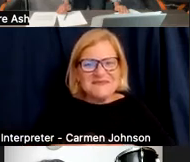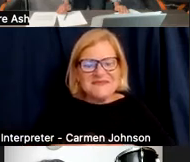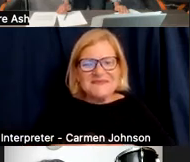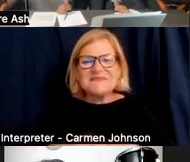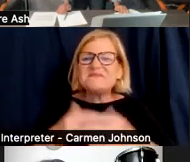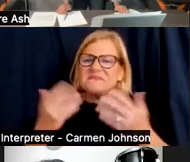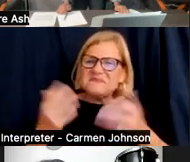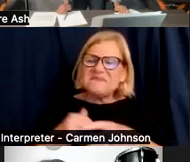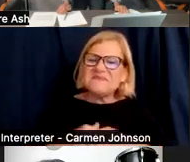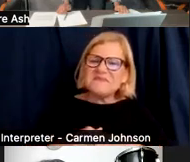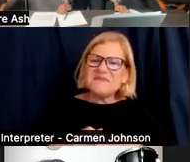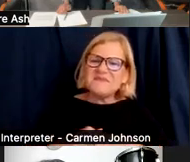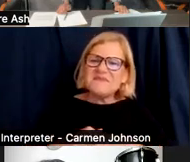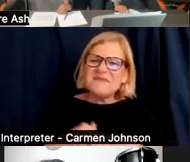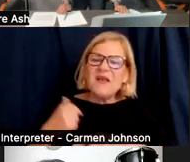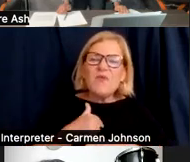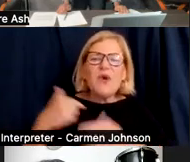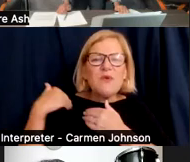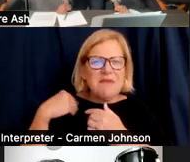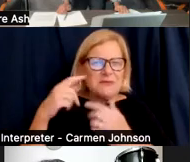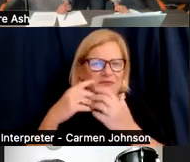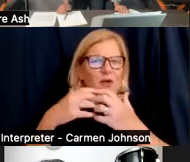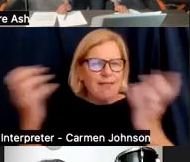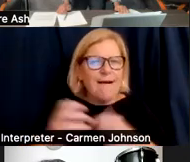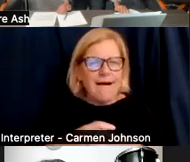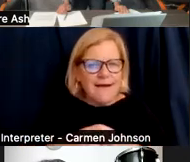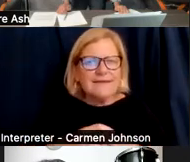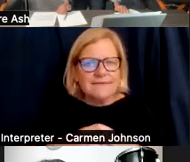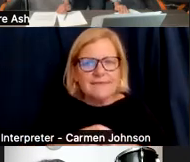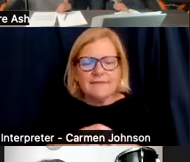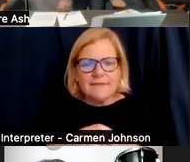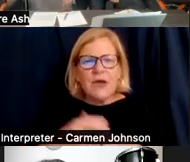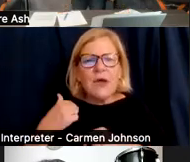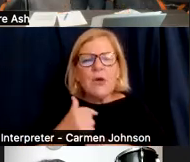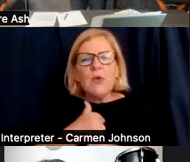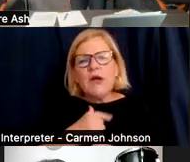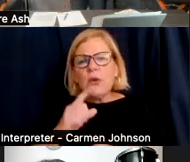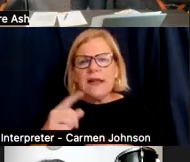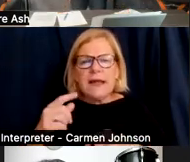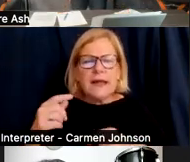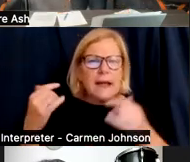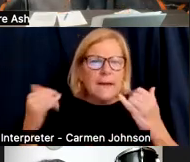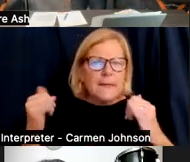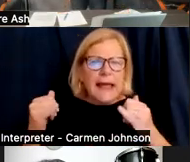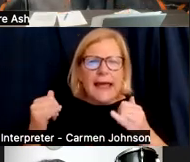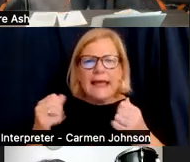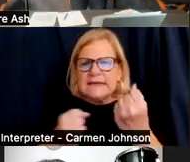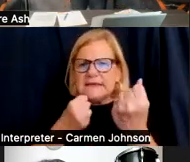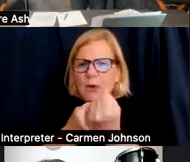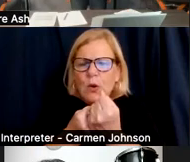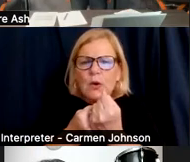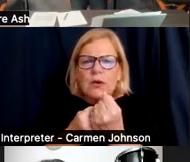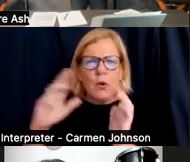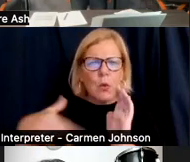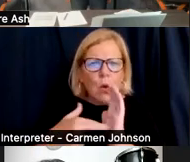So we're responsible for a lot here. We basically playing a support role,